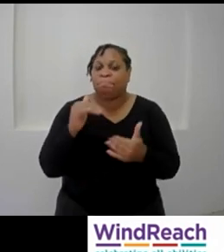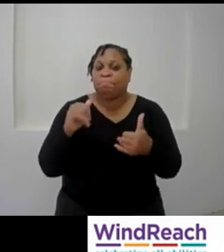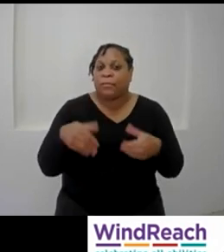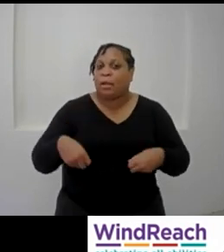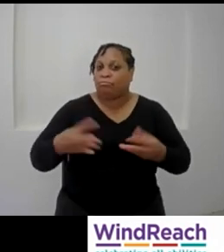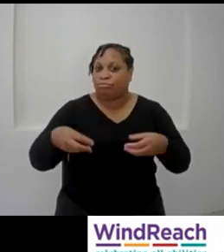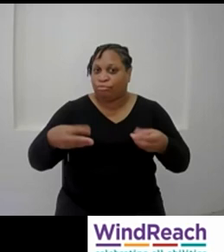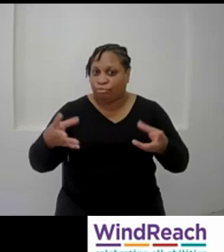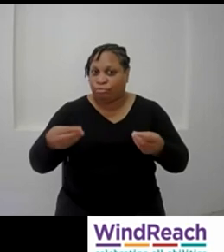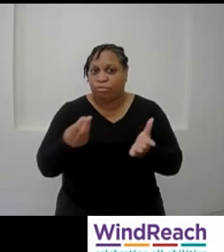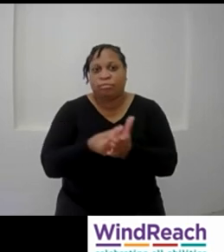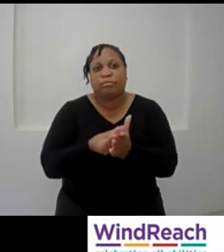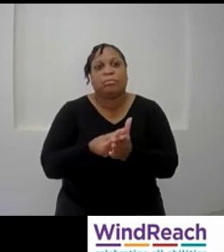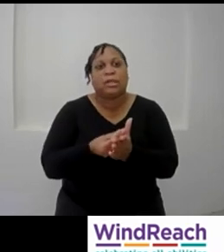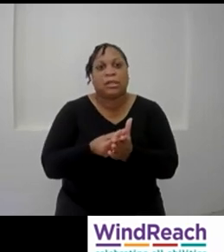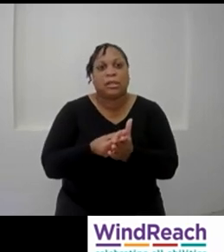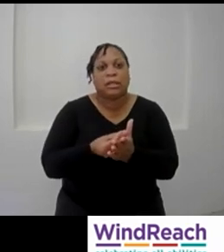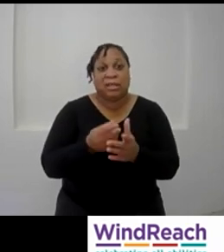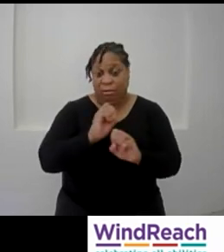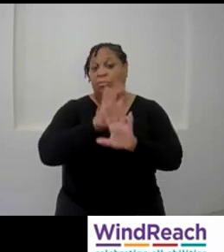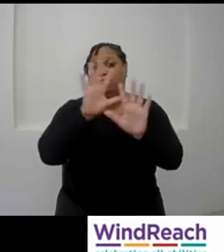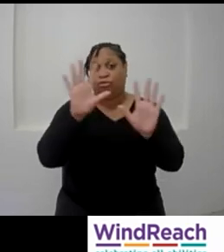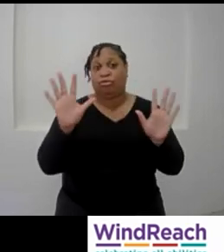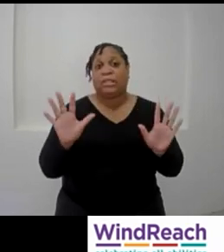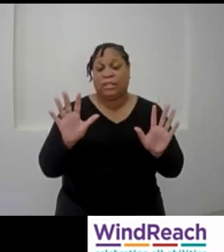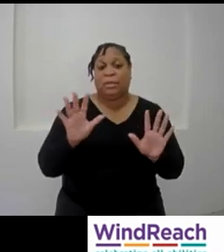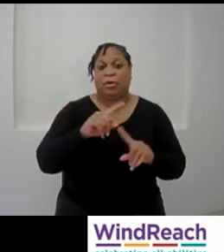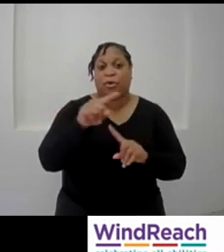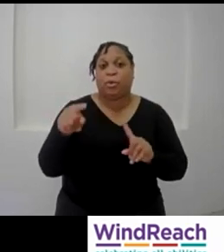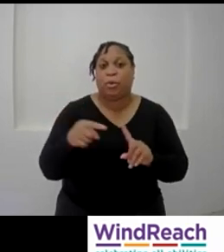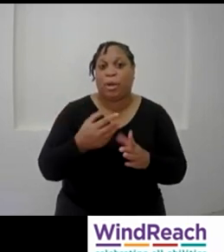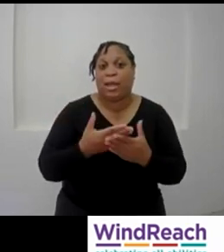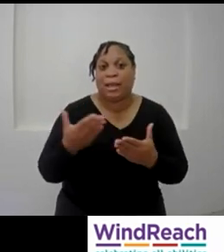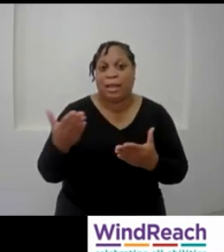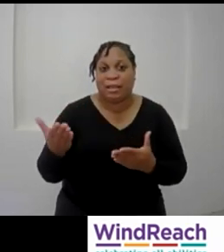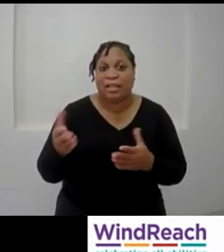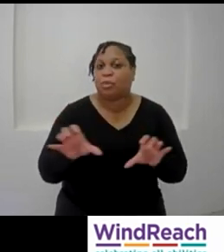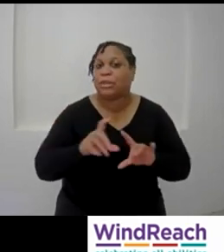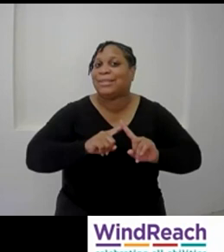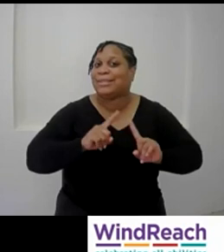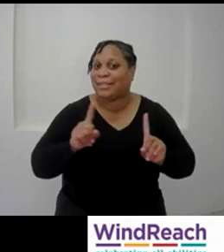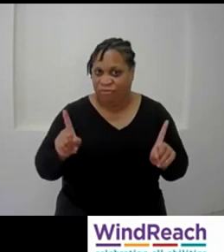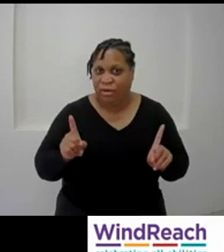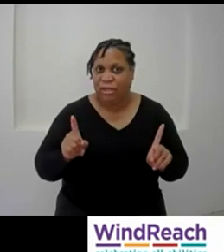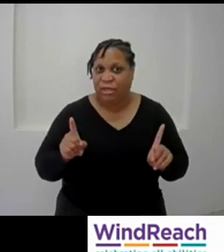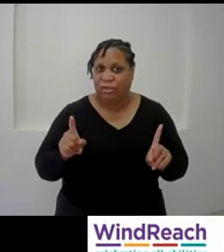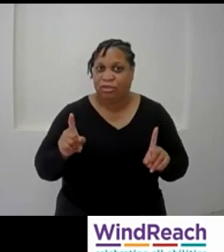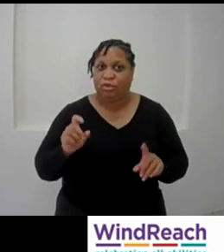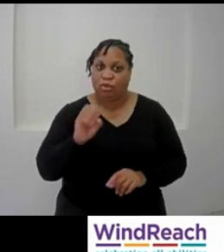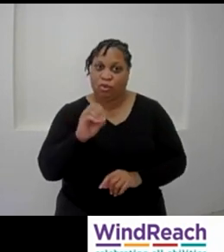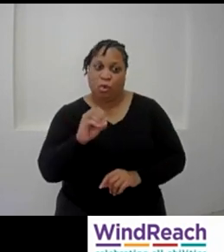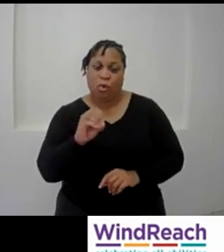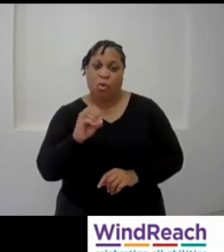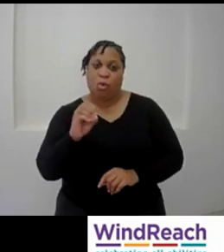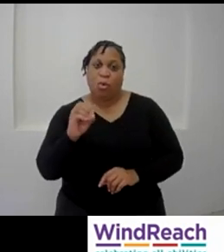spent, and it would be transparent when things were being done differently. So that if a